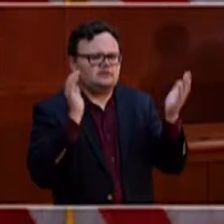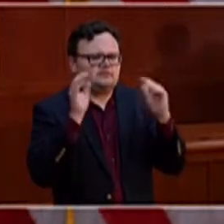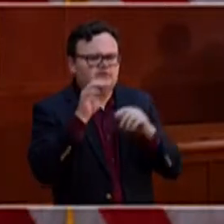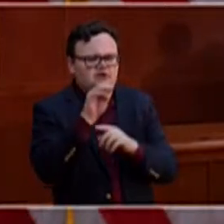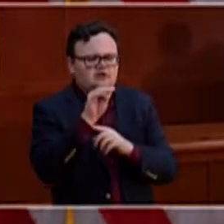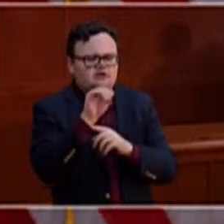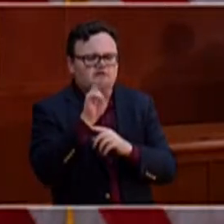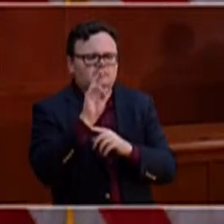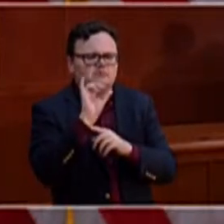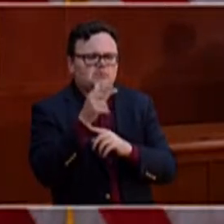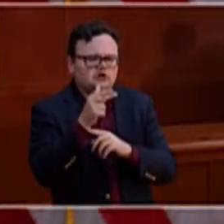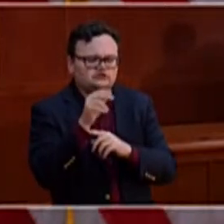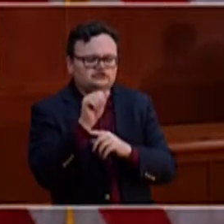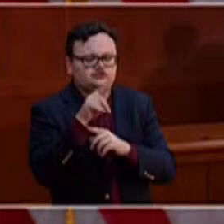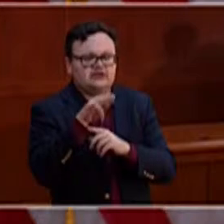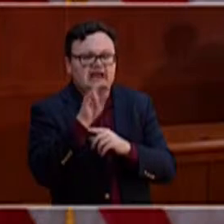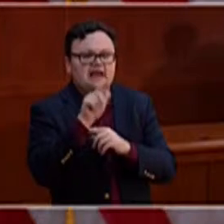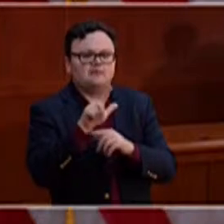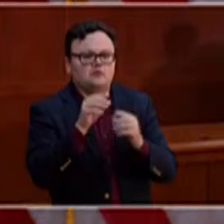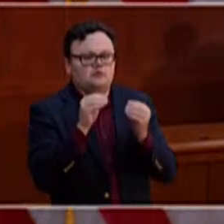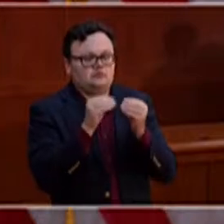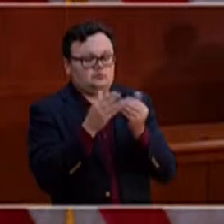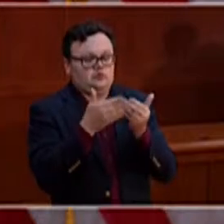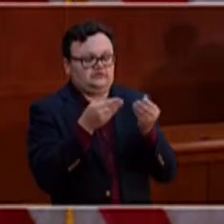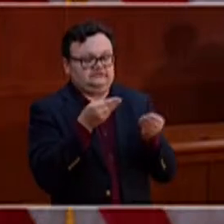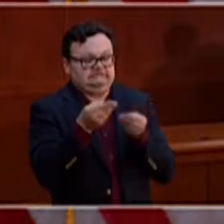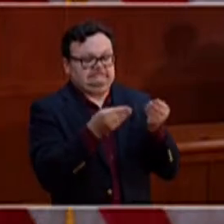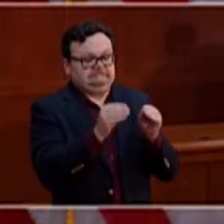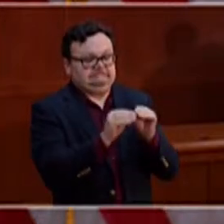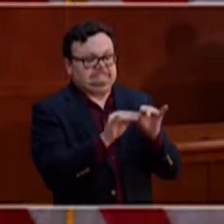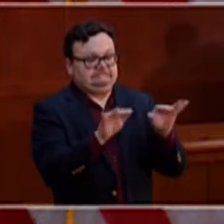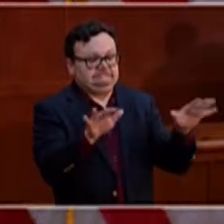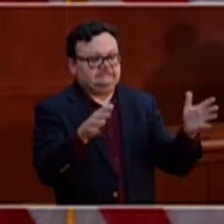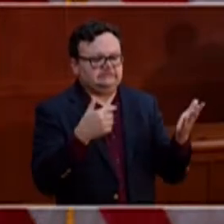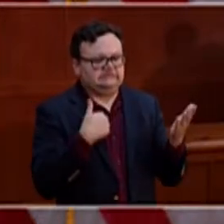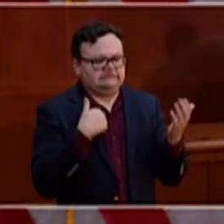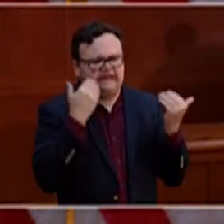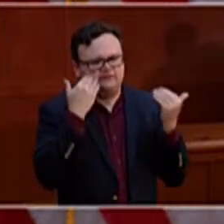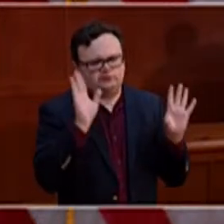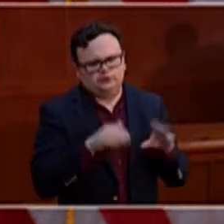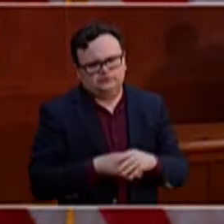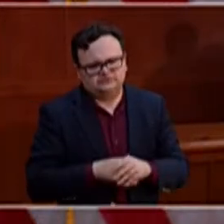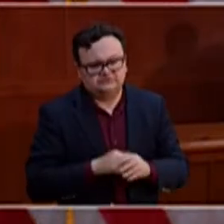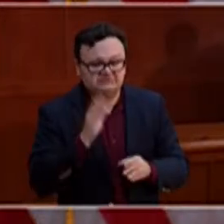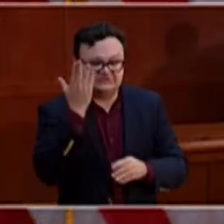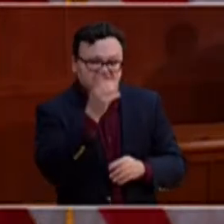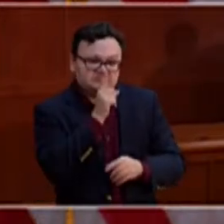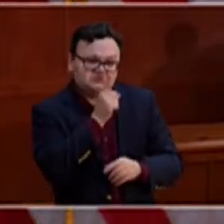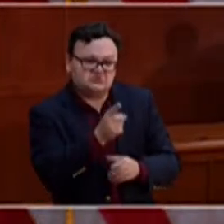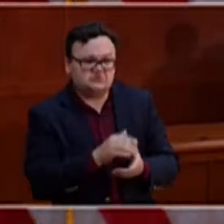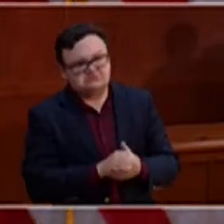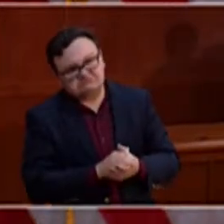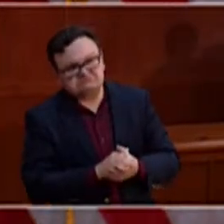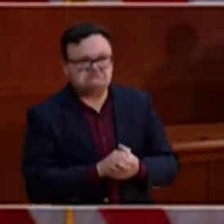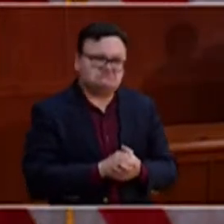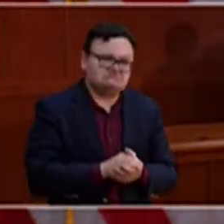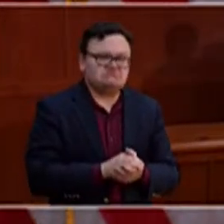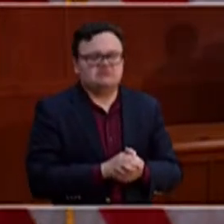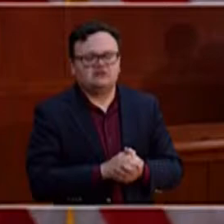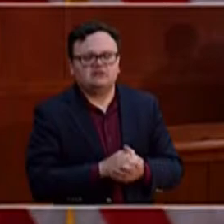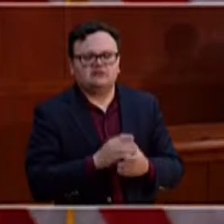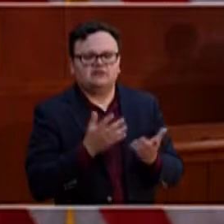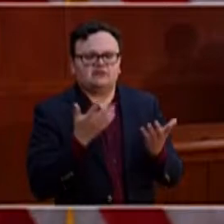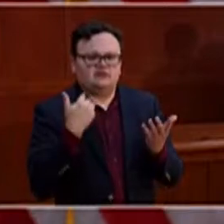if that's true or not, but I will say, I mean, there's no doubt that even the best laid plans, you follow